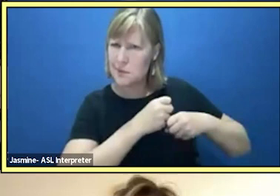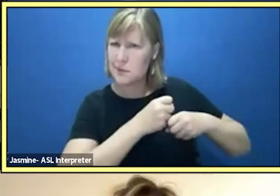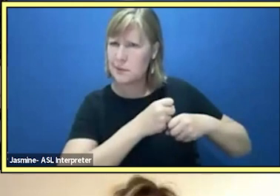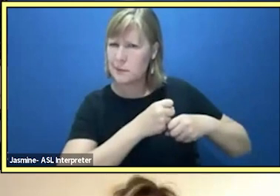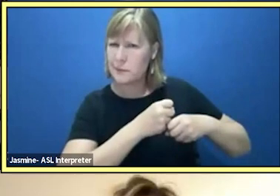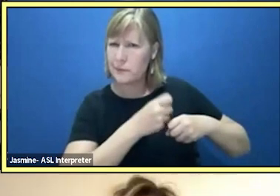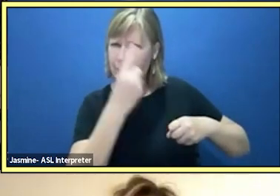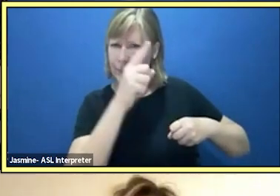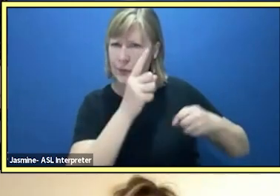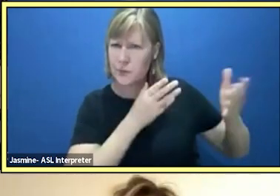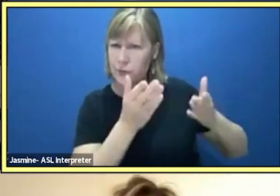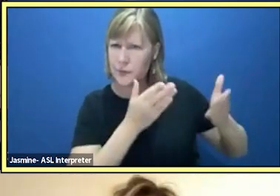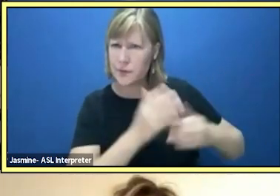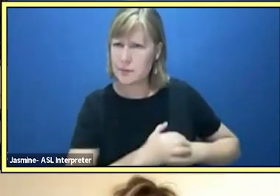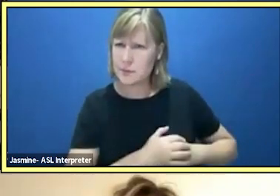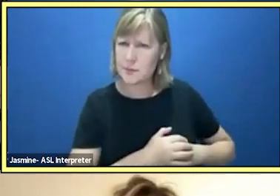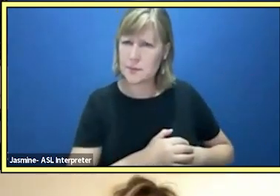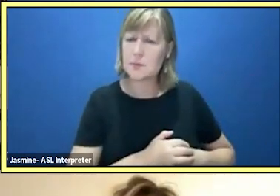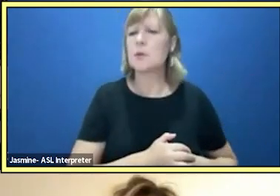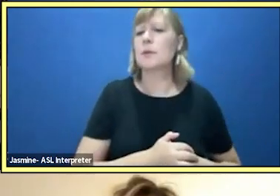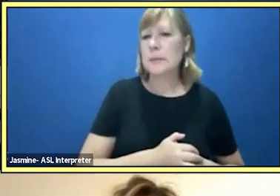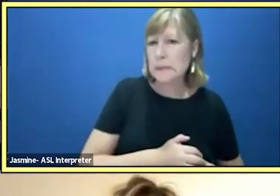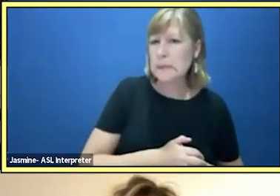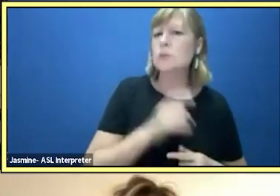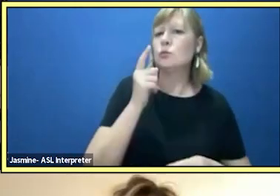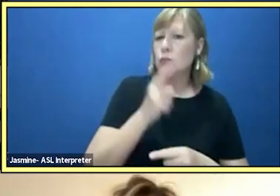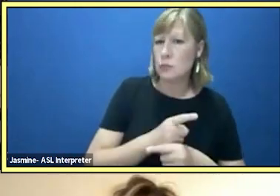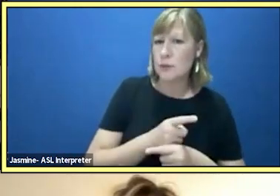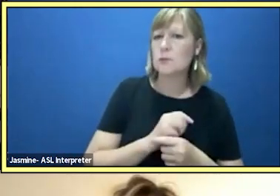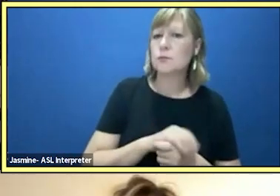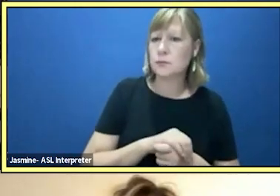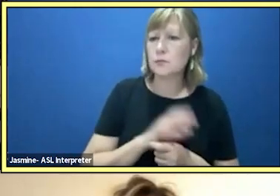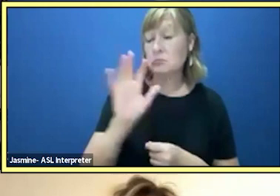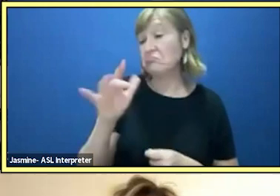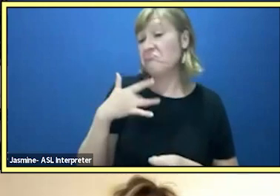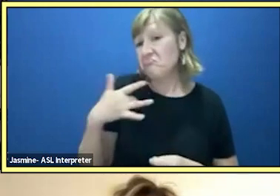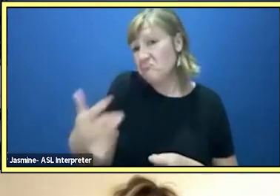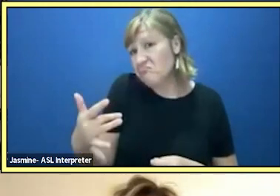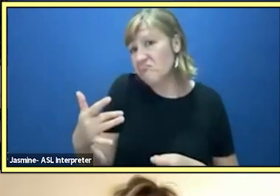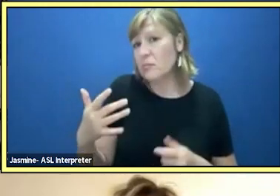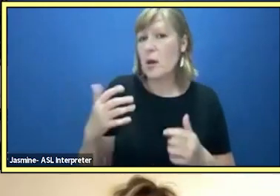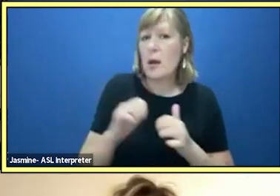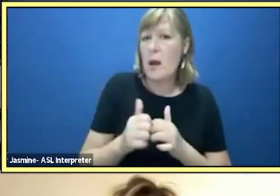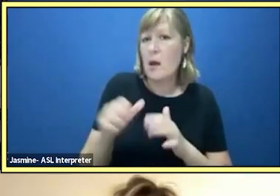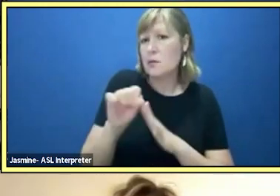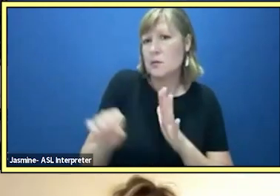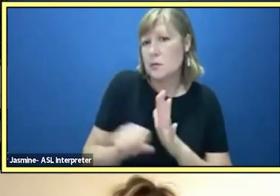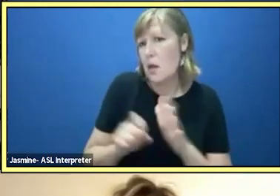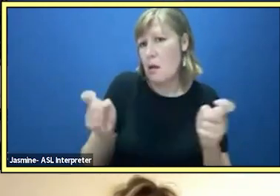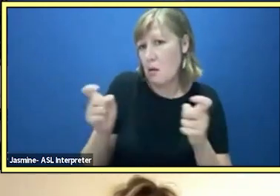and that is a typical way that states handle that. That's not the conflict. So the